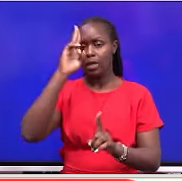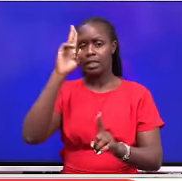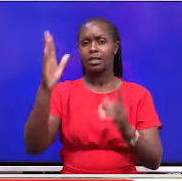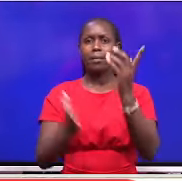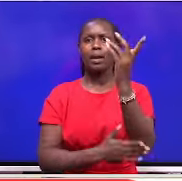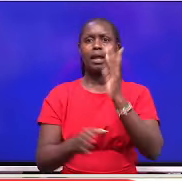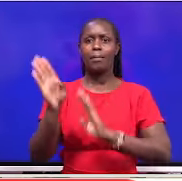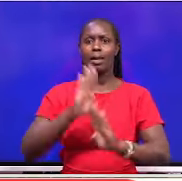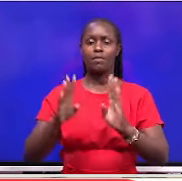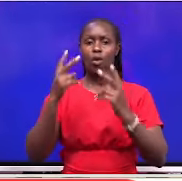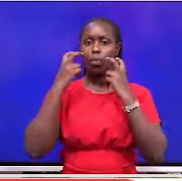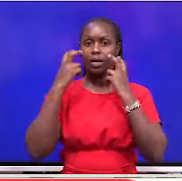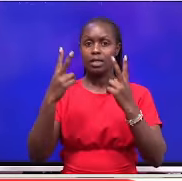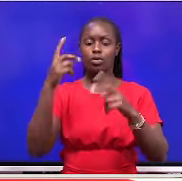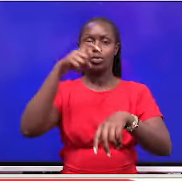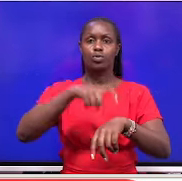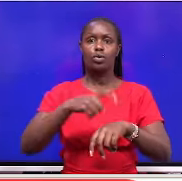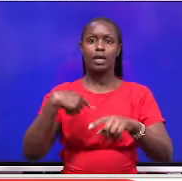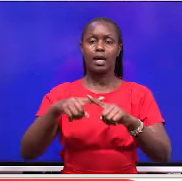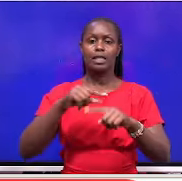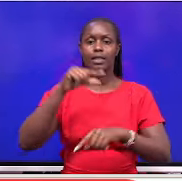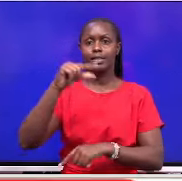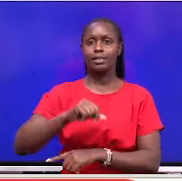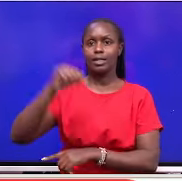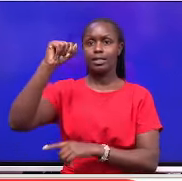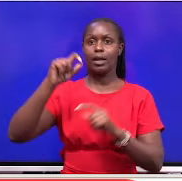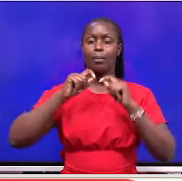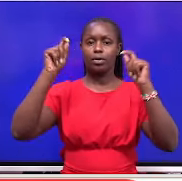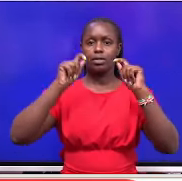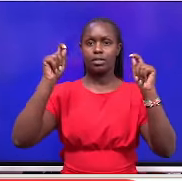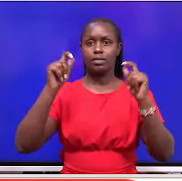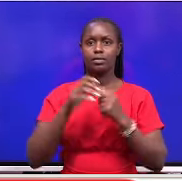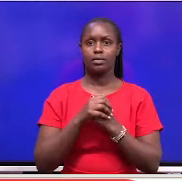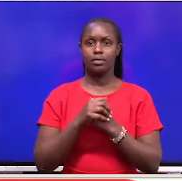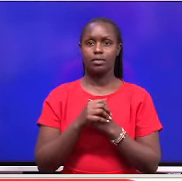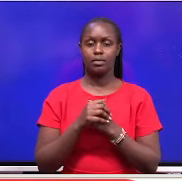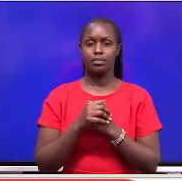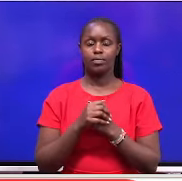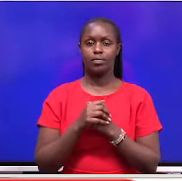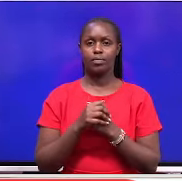during the Gen Z protests in the months of June and July. Anthony Mwangi, TV 47.